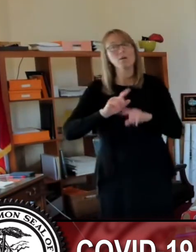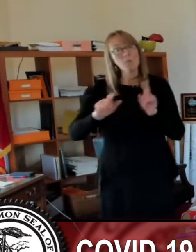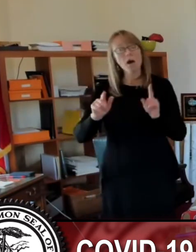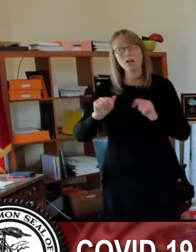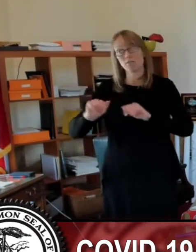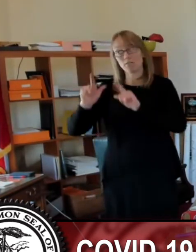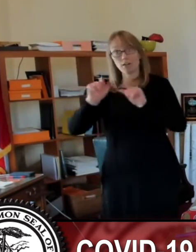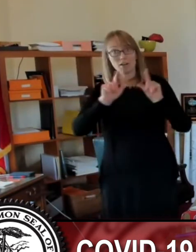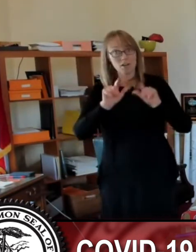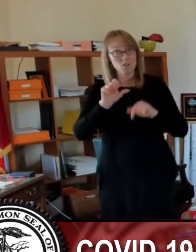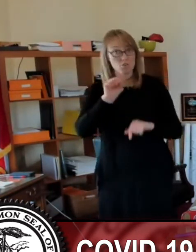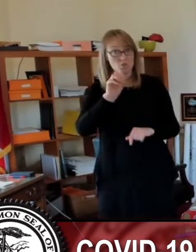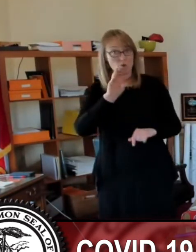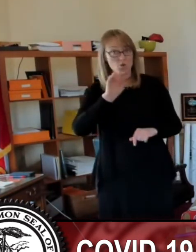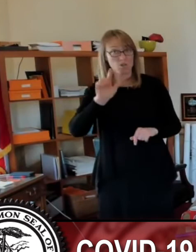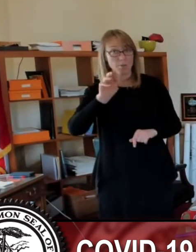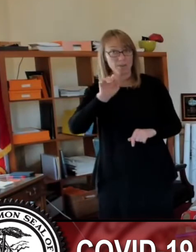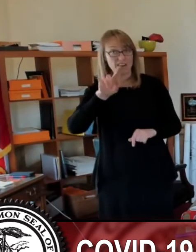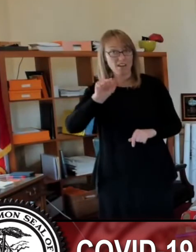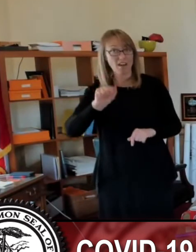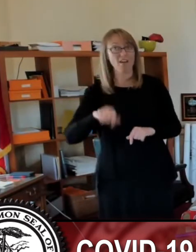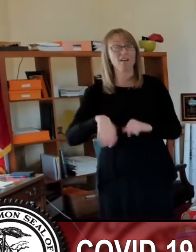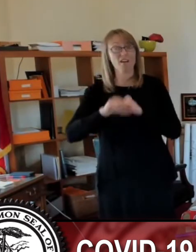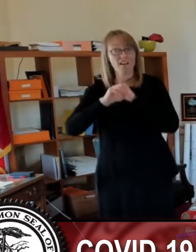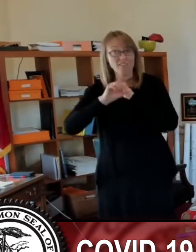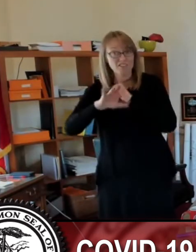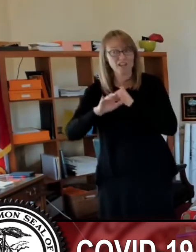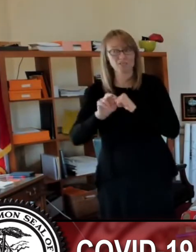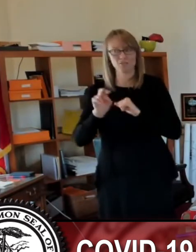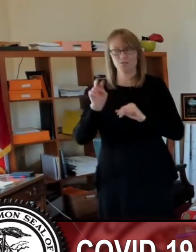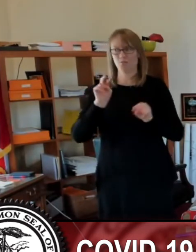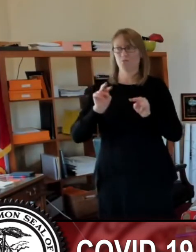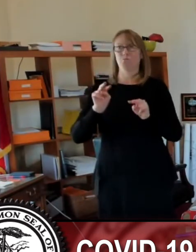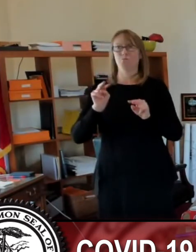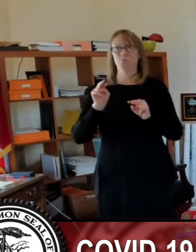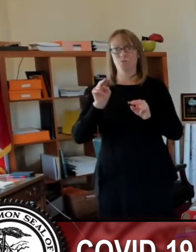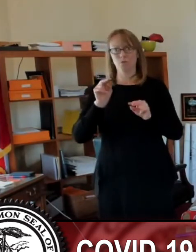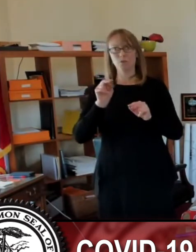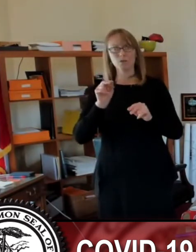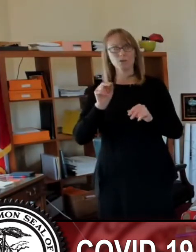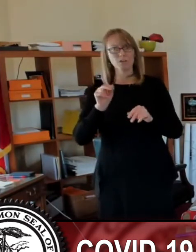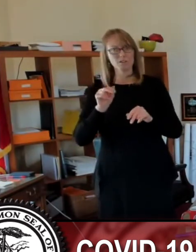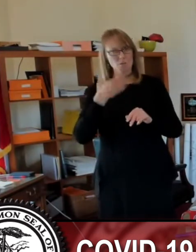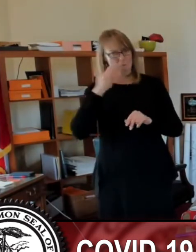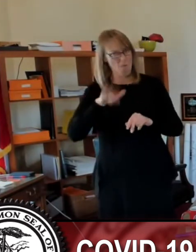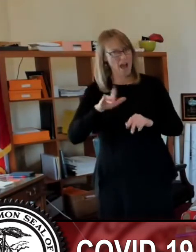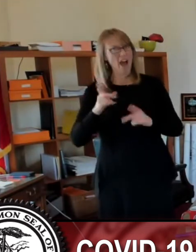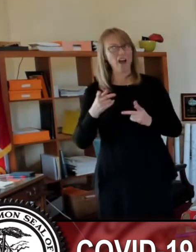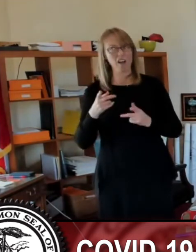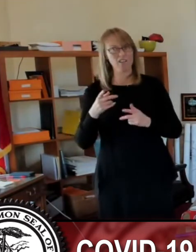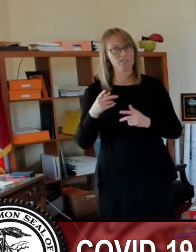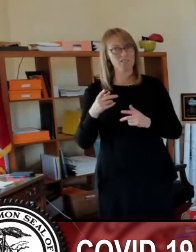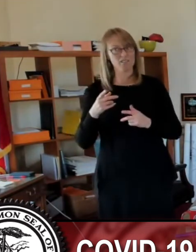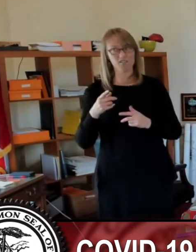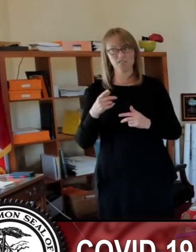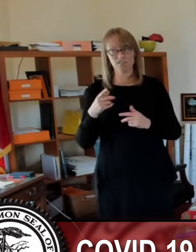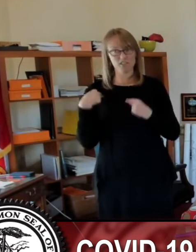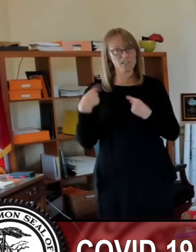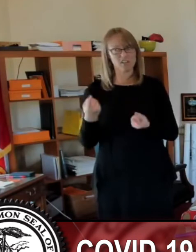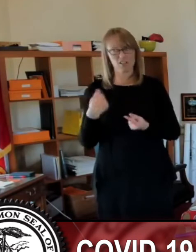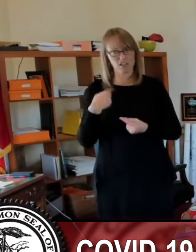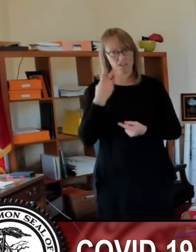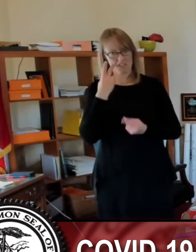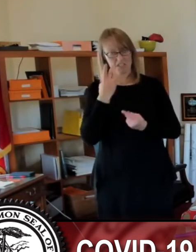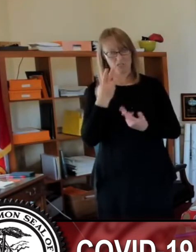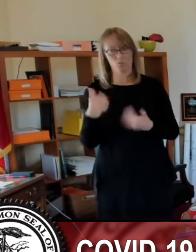it, with, people cursing other people on social media and just, so everybody's